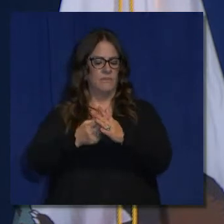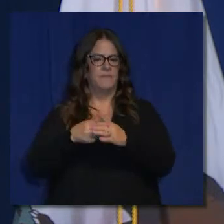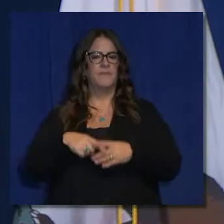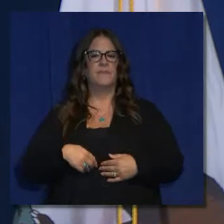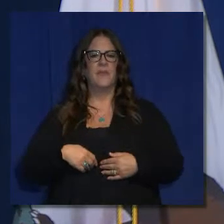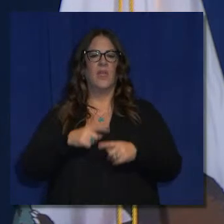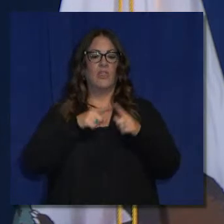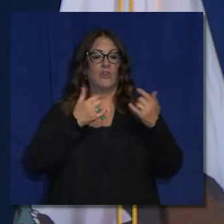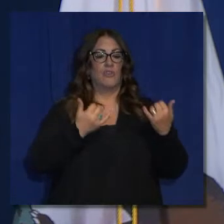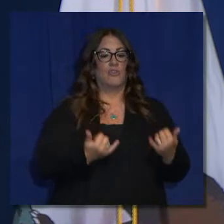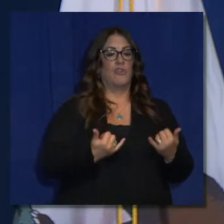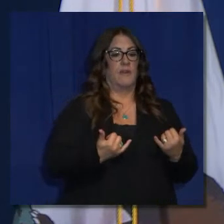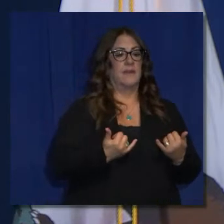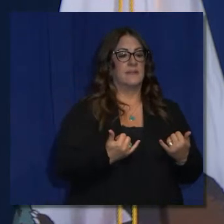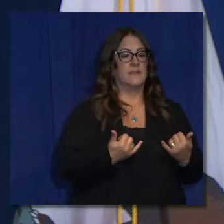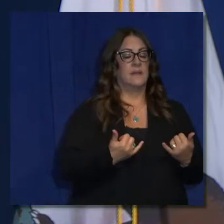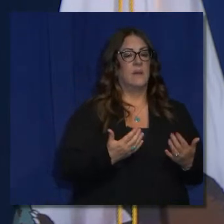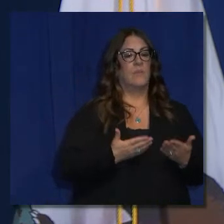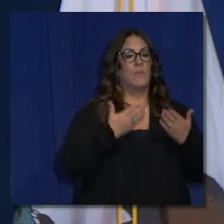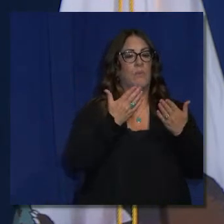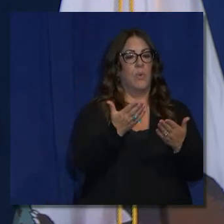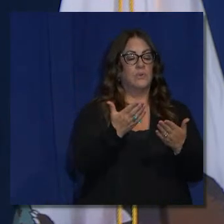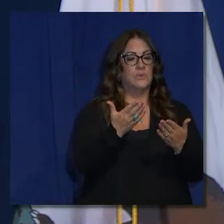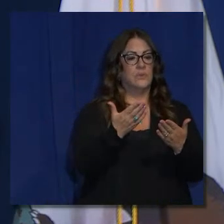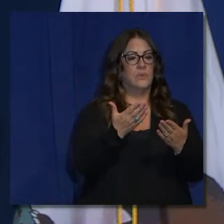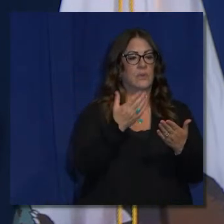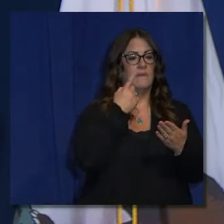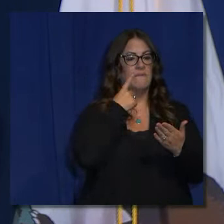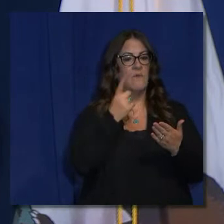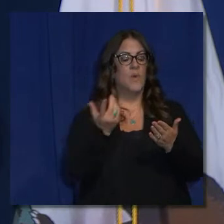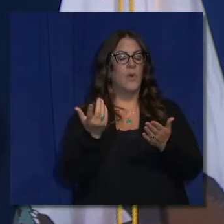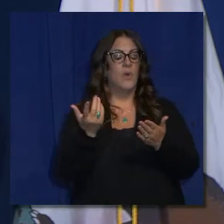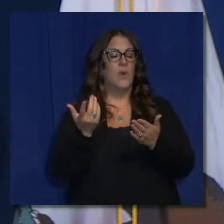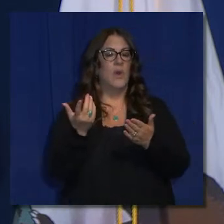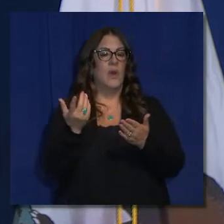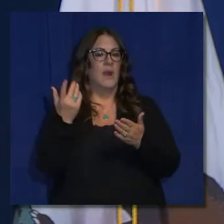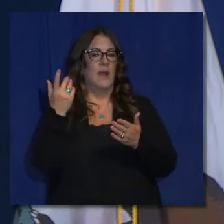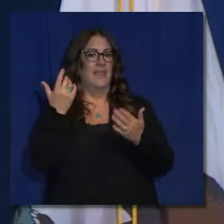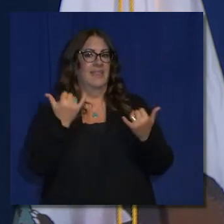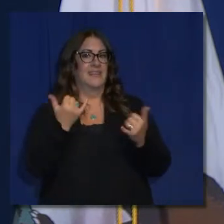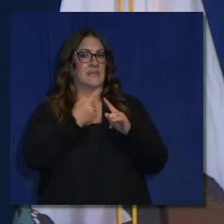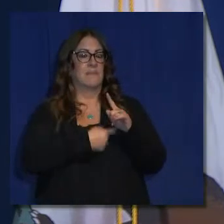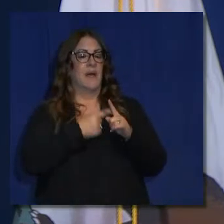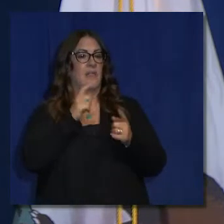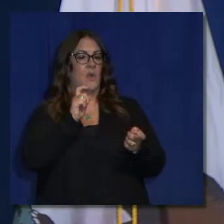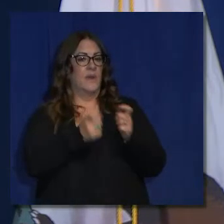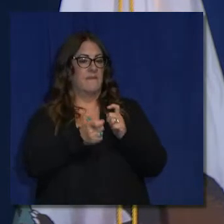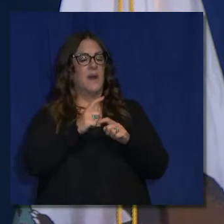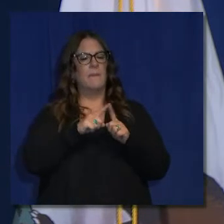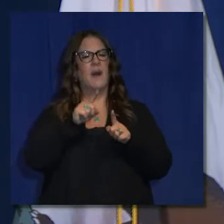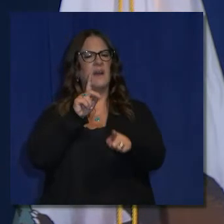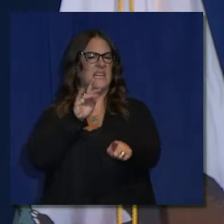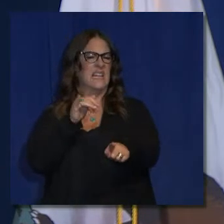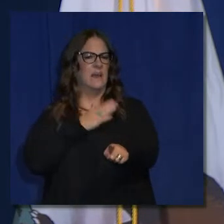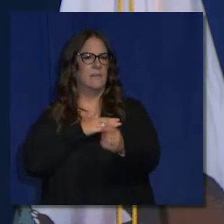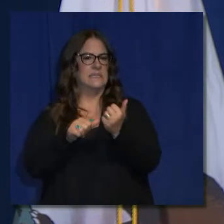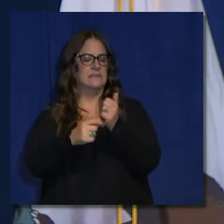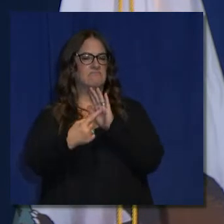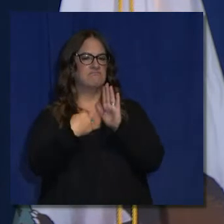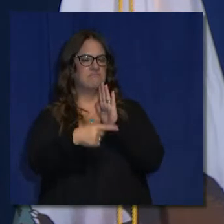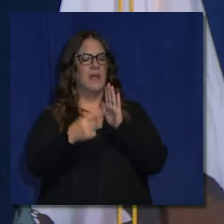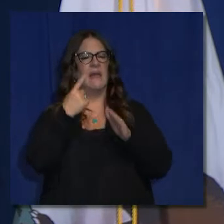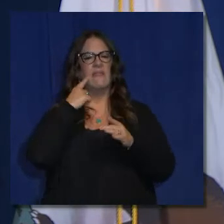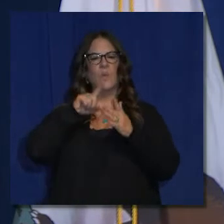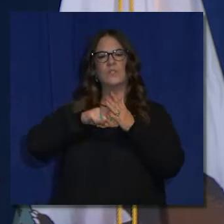The current proposal in the revise, and Keely can correct me, is January